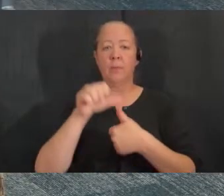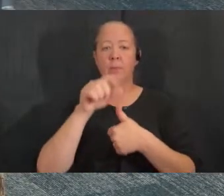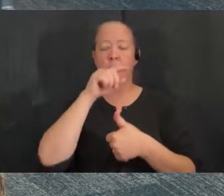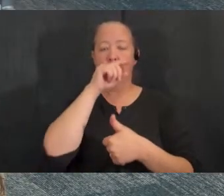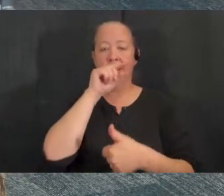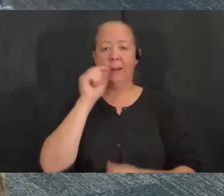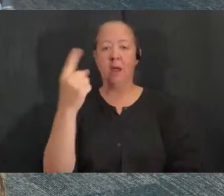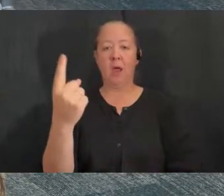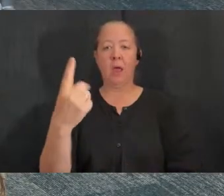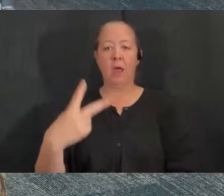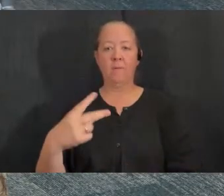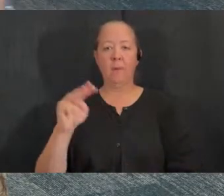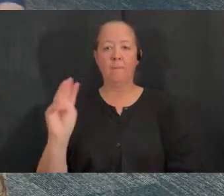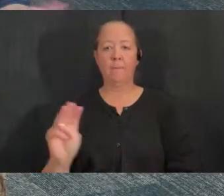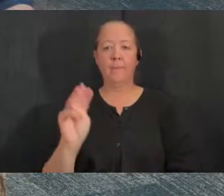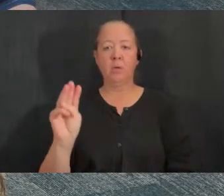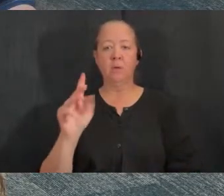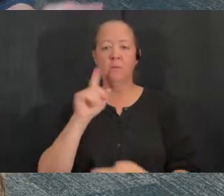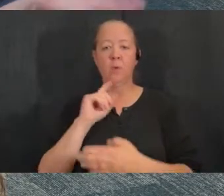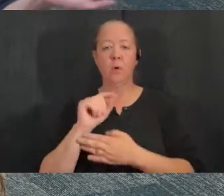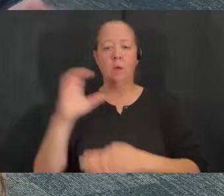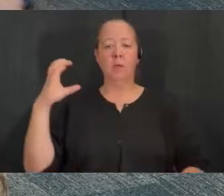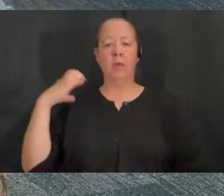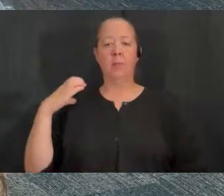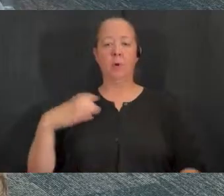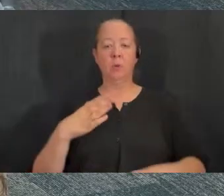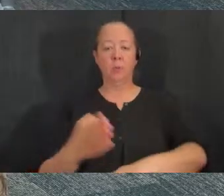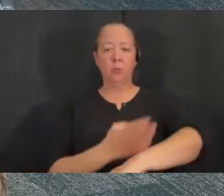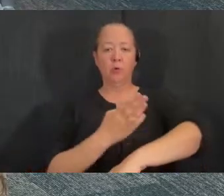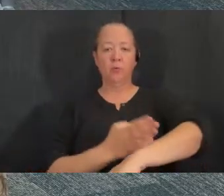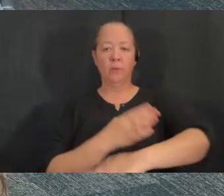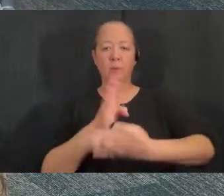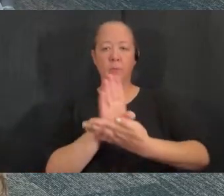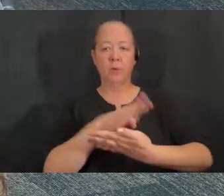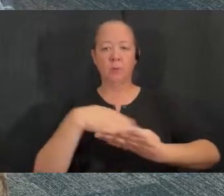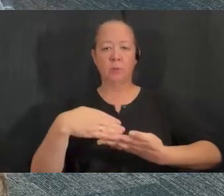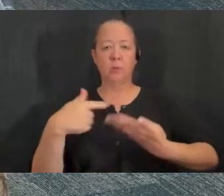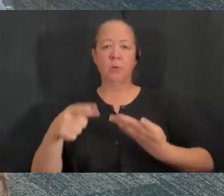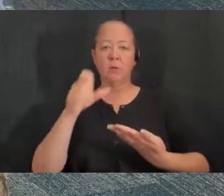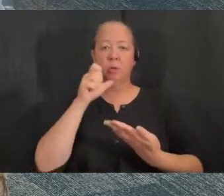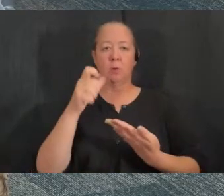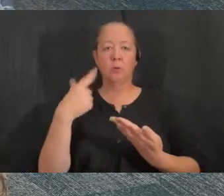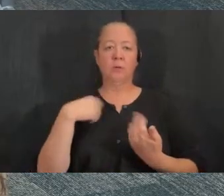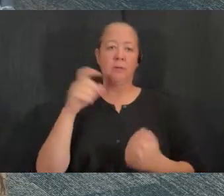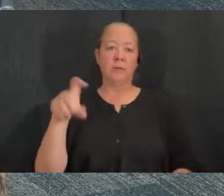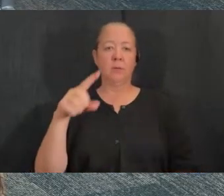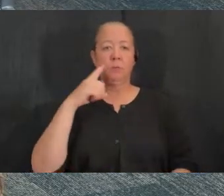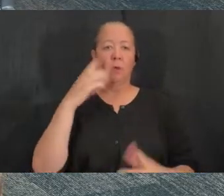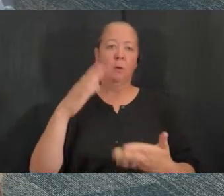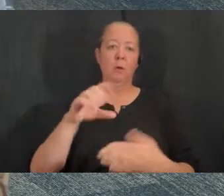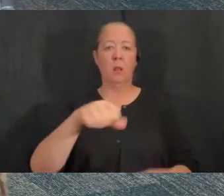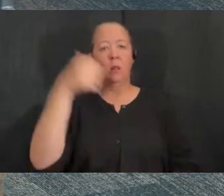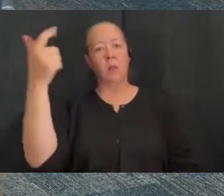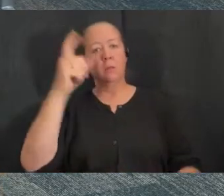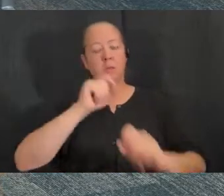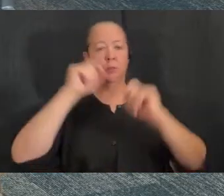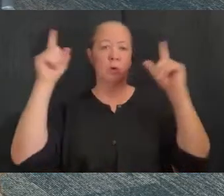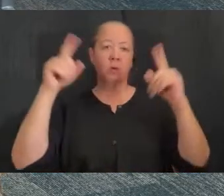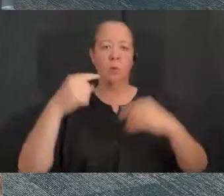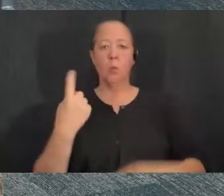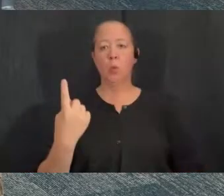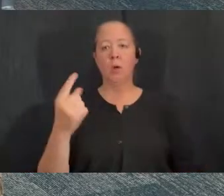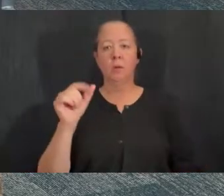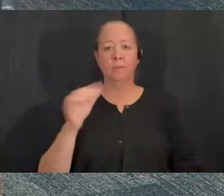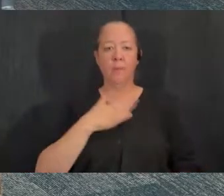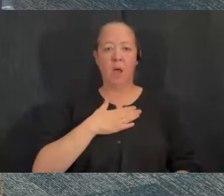for 2030, so there's no surprise, oh, we need another $500,000. It's one of 5 ideas. So I'm just saying, let's make